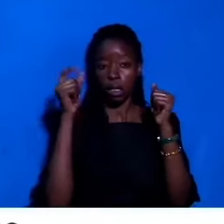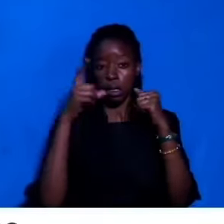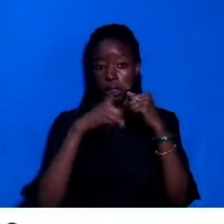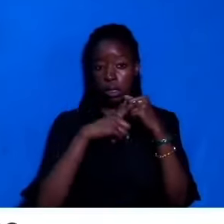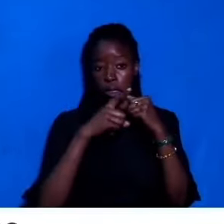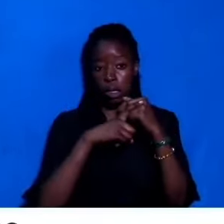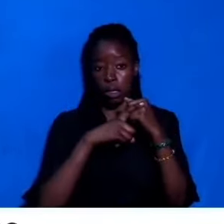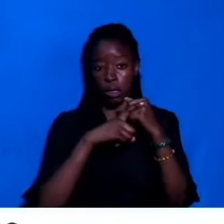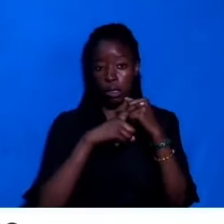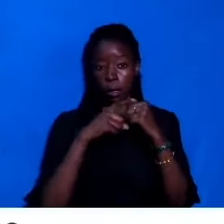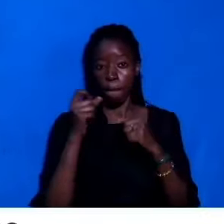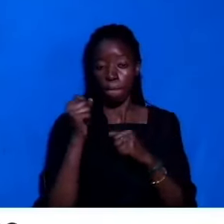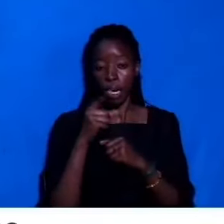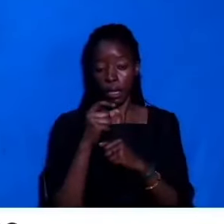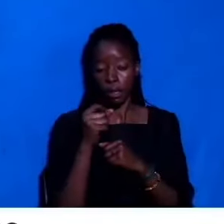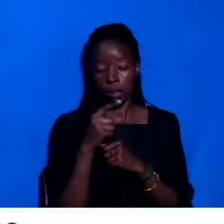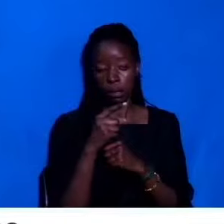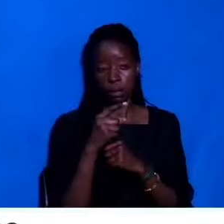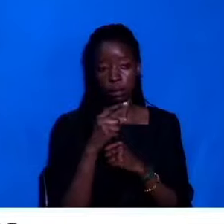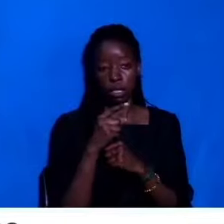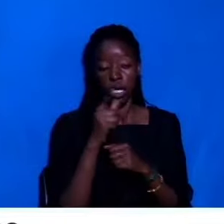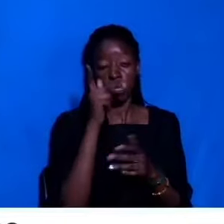us. Hallelujah.